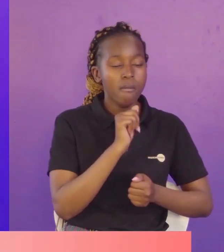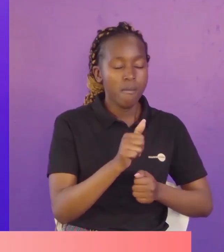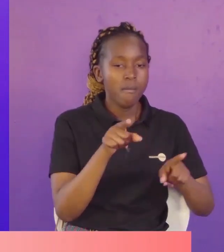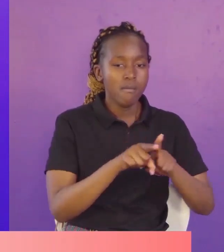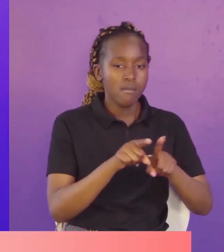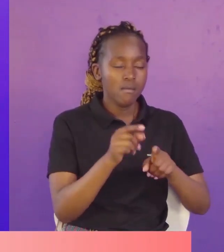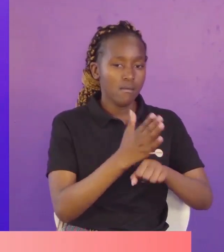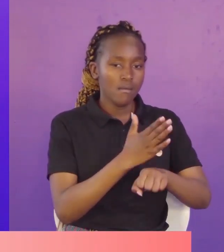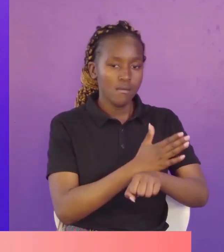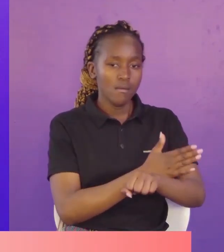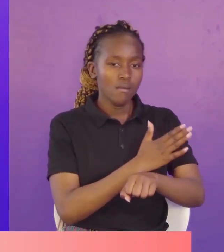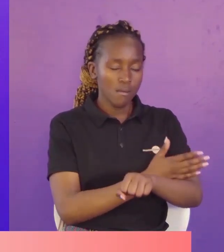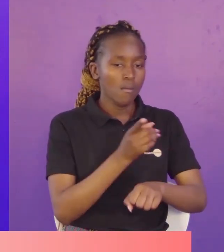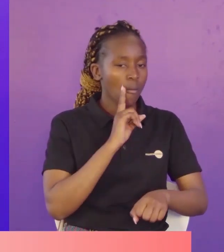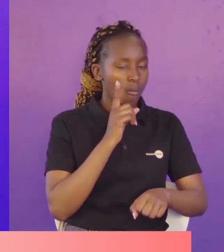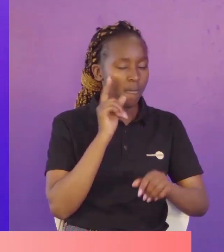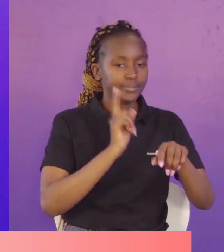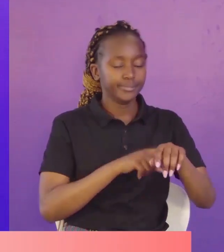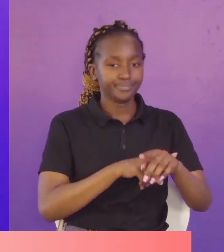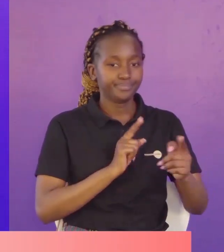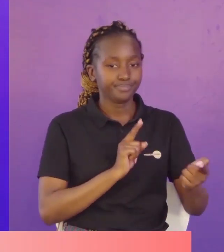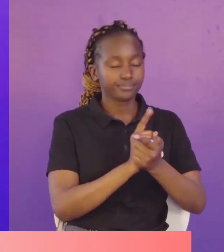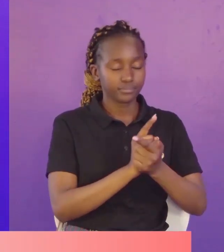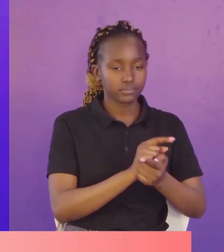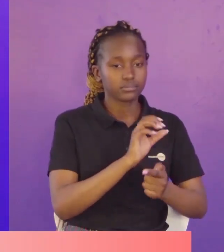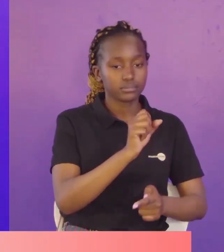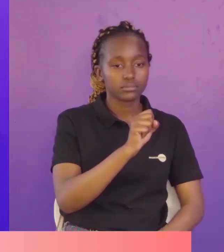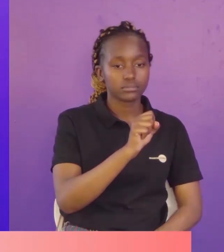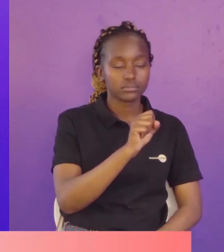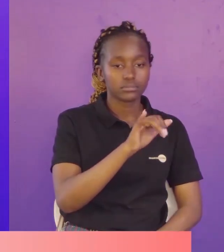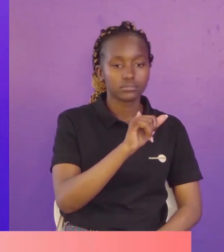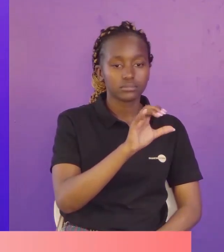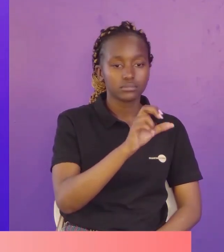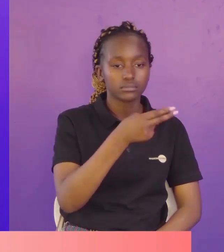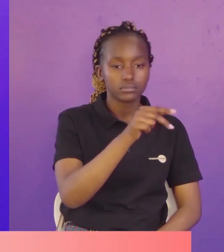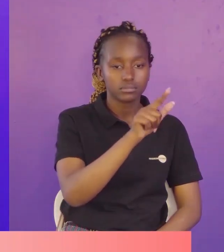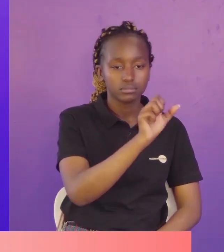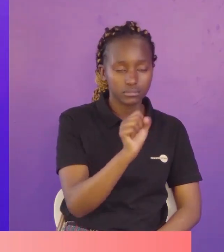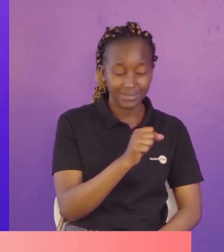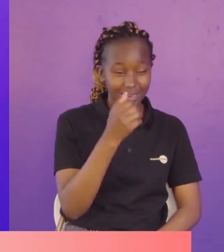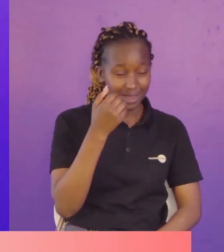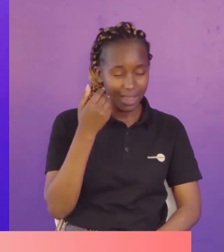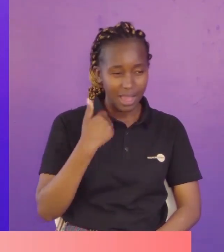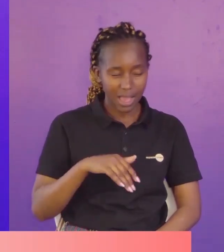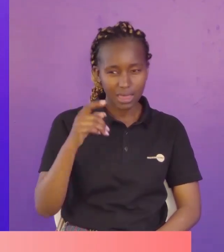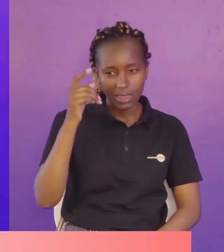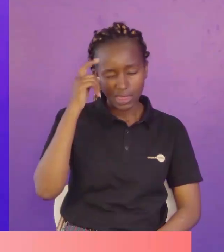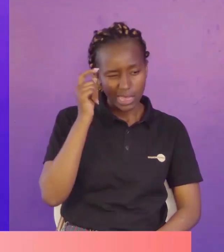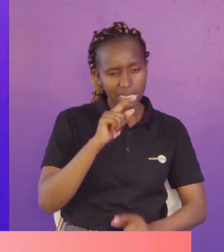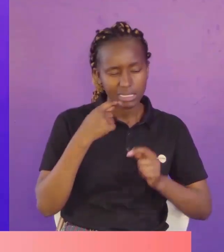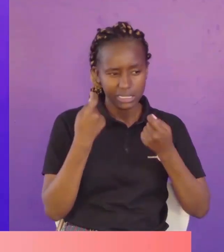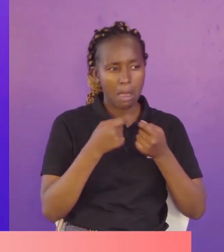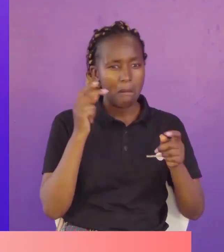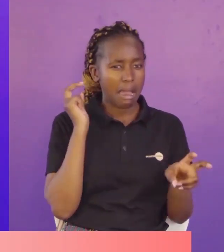improve come tomorrow when we play Seychelles. Of course, I don't think Seychelles is a very